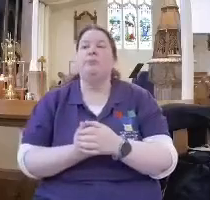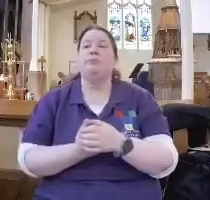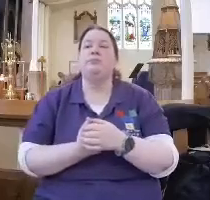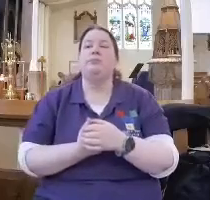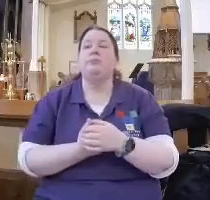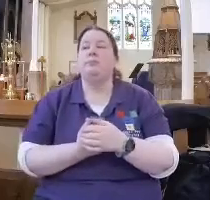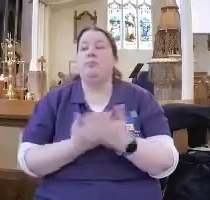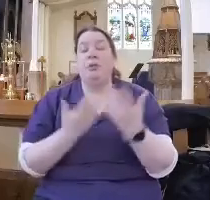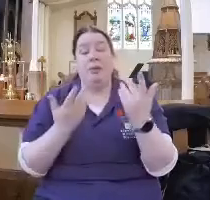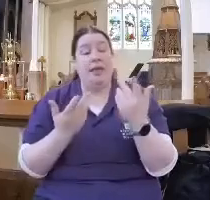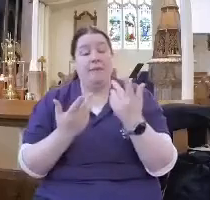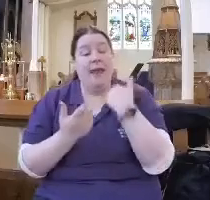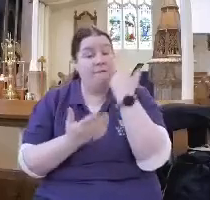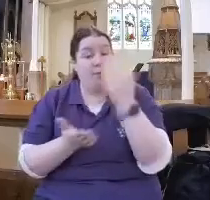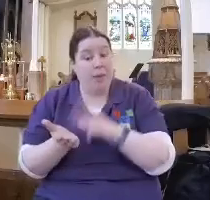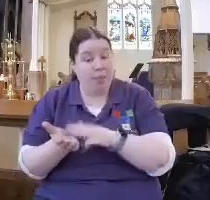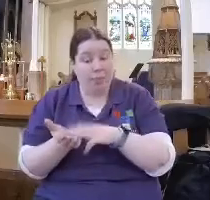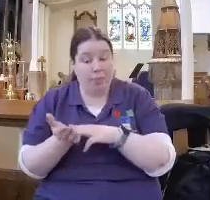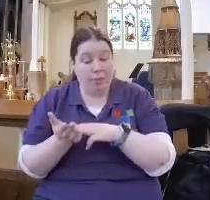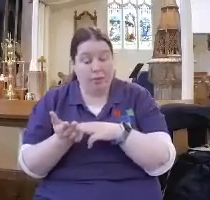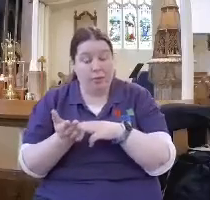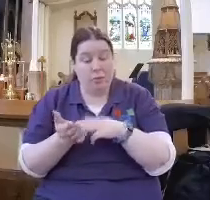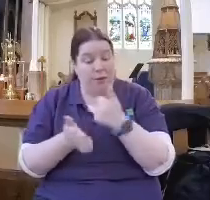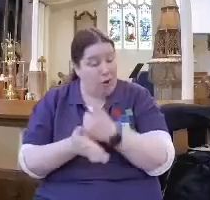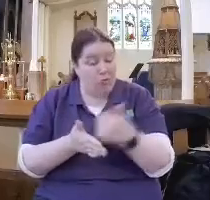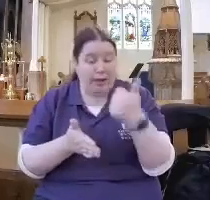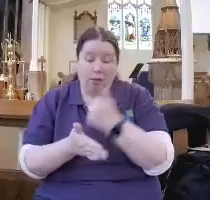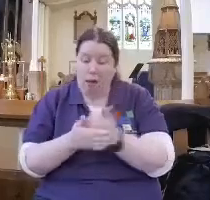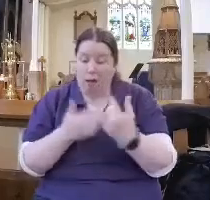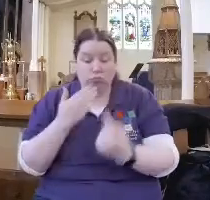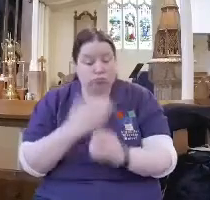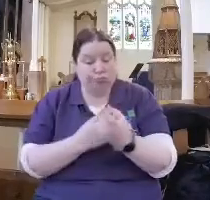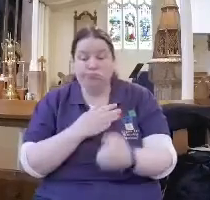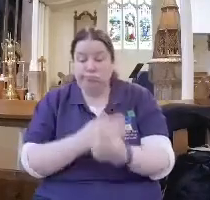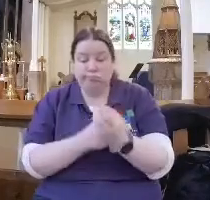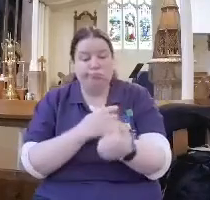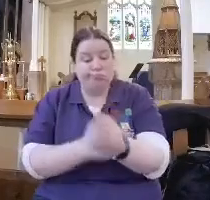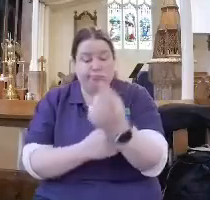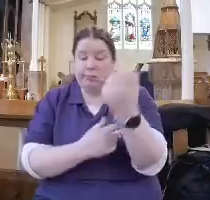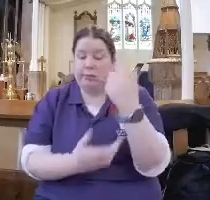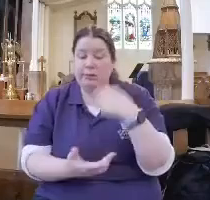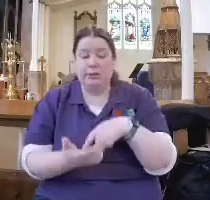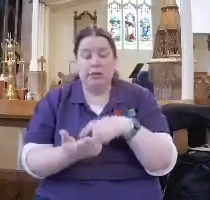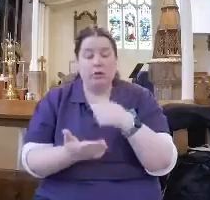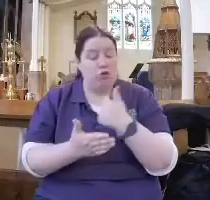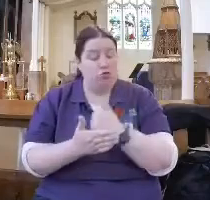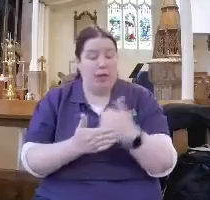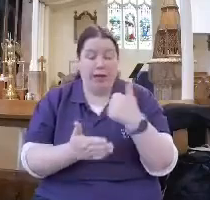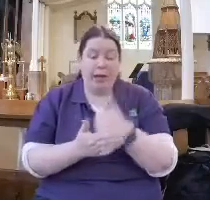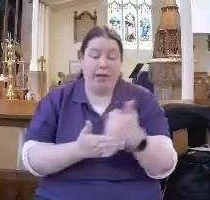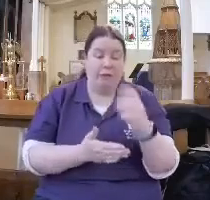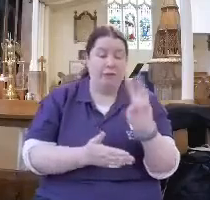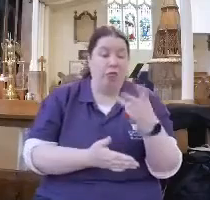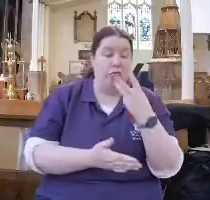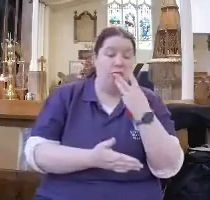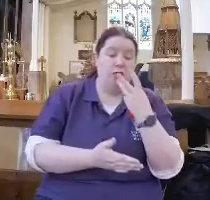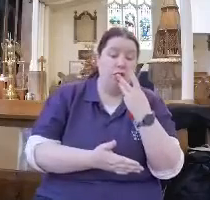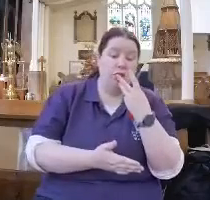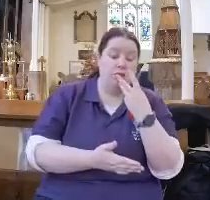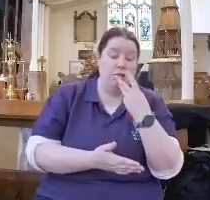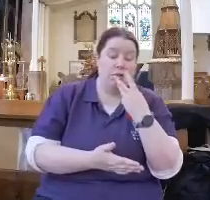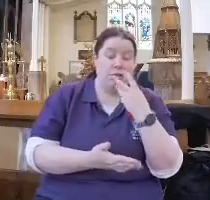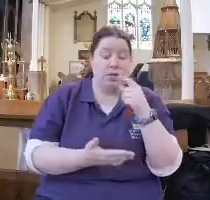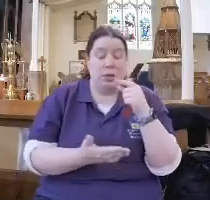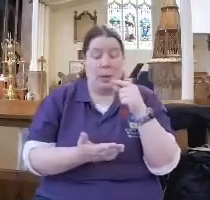even on a monthly basis, we have a rhythm. My bank account is regularly hit on the 3rd of the month by a load of